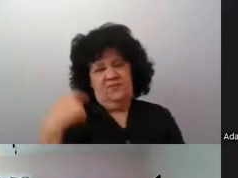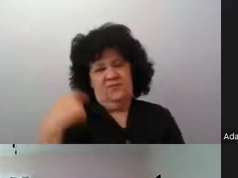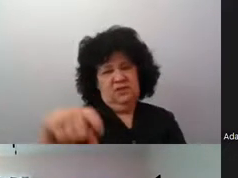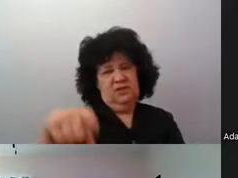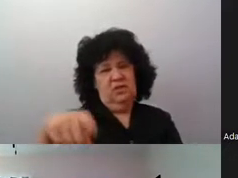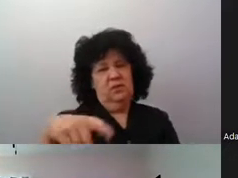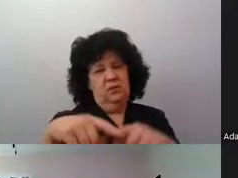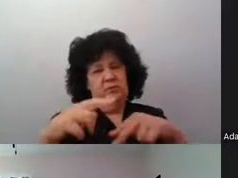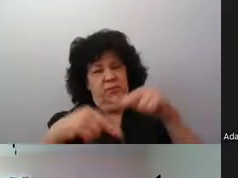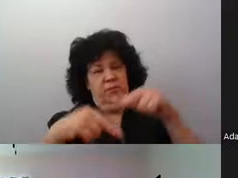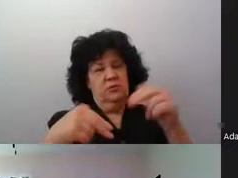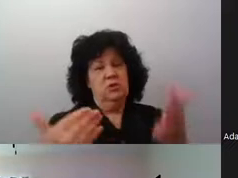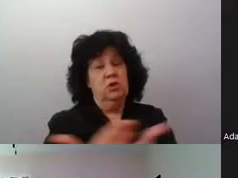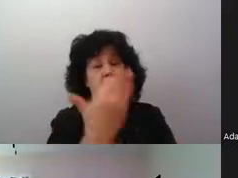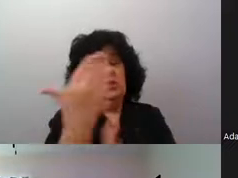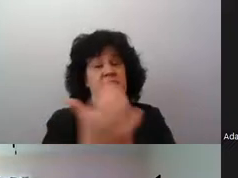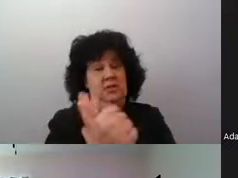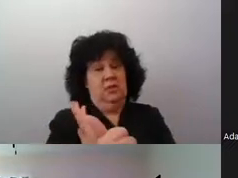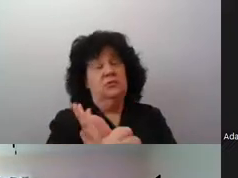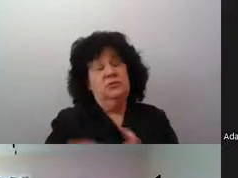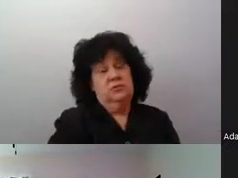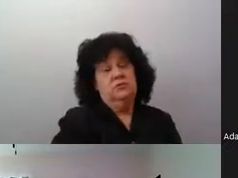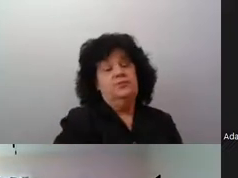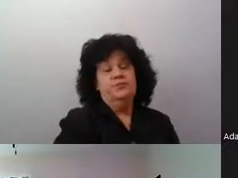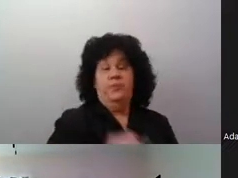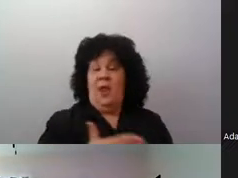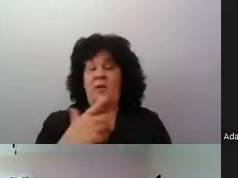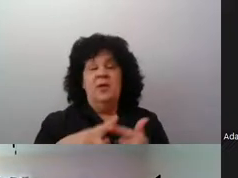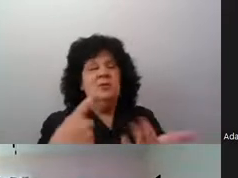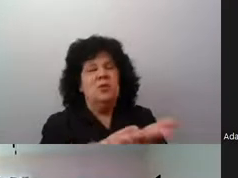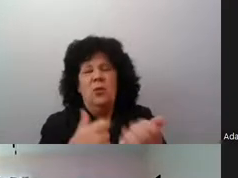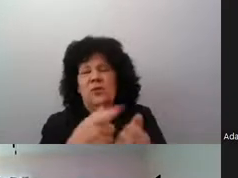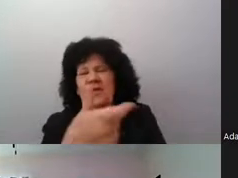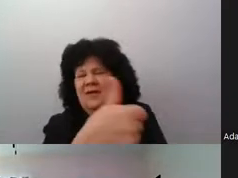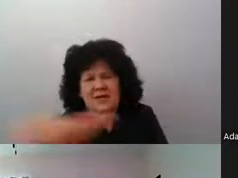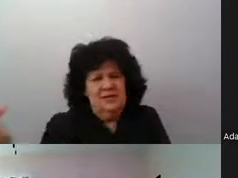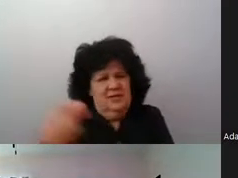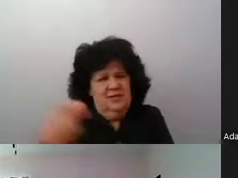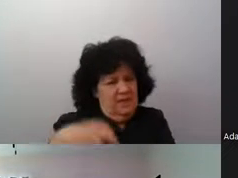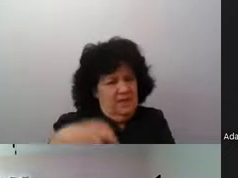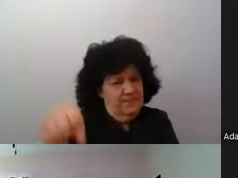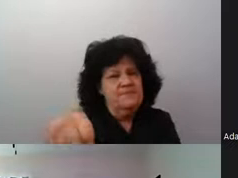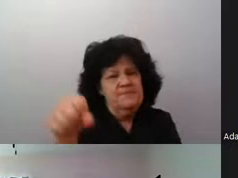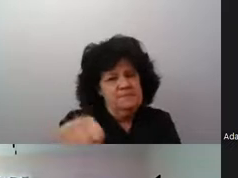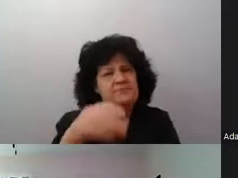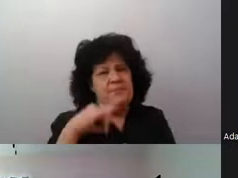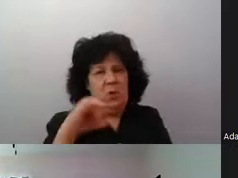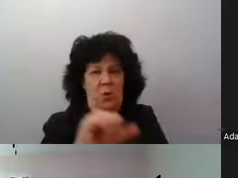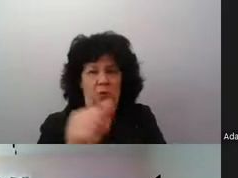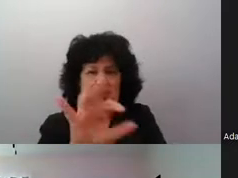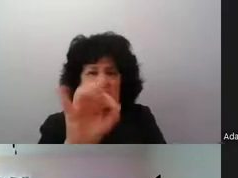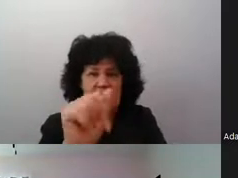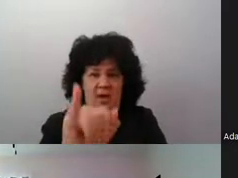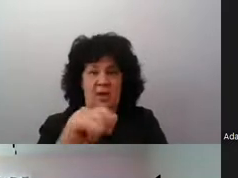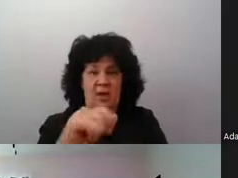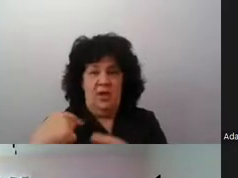skills. But no, I mean, I'm happy to talk with you anytime you want to. And yeah, I worked with FAI when I was at DAU,